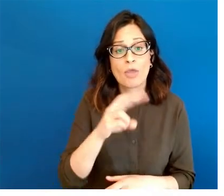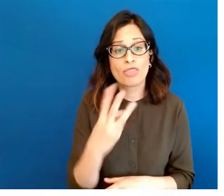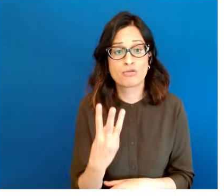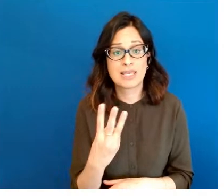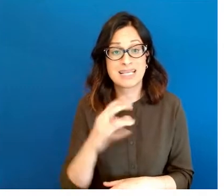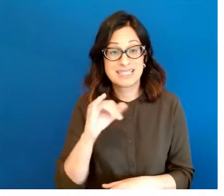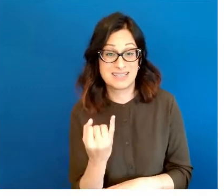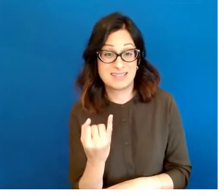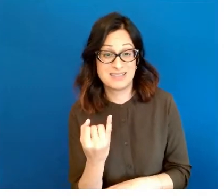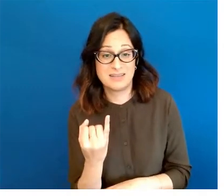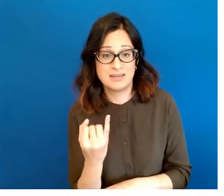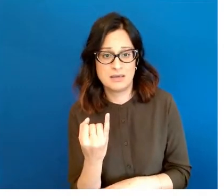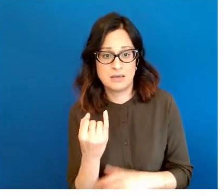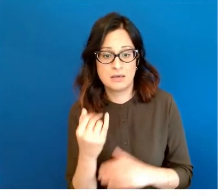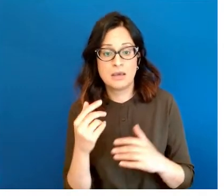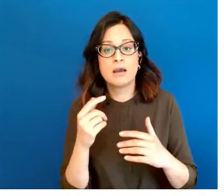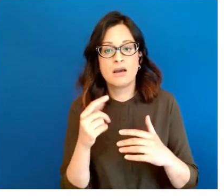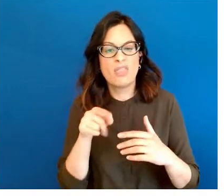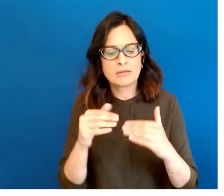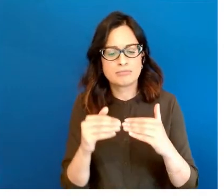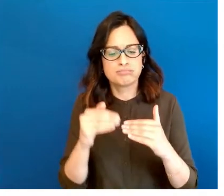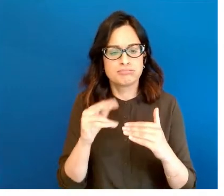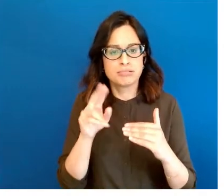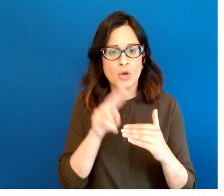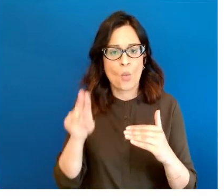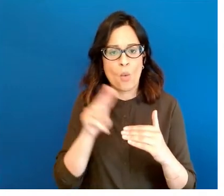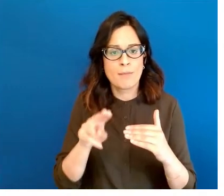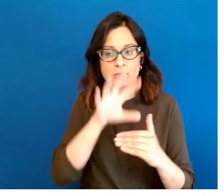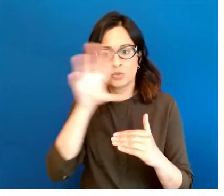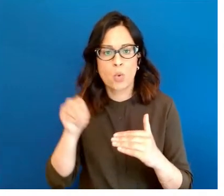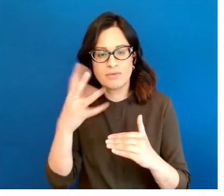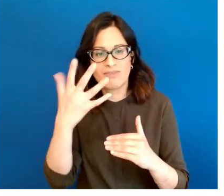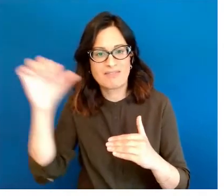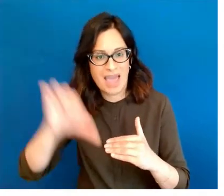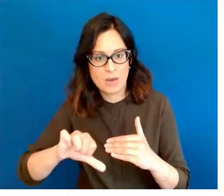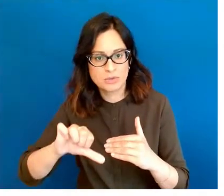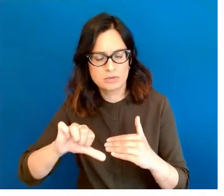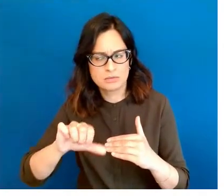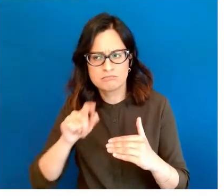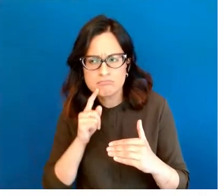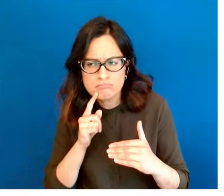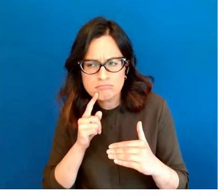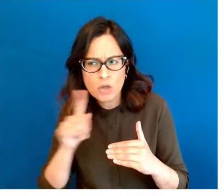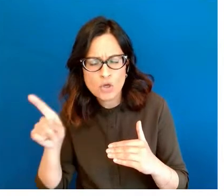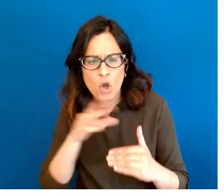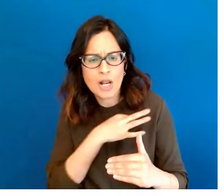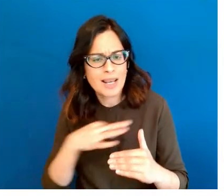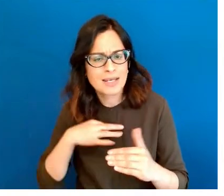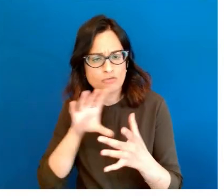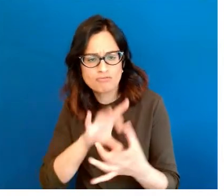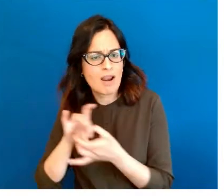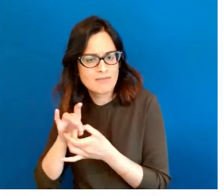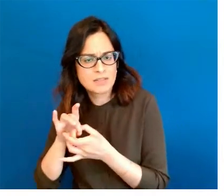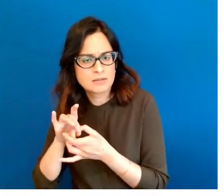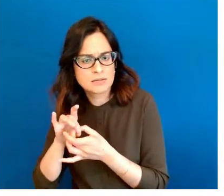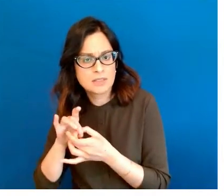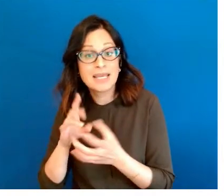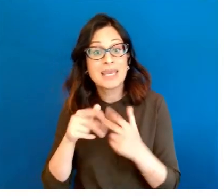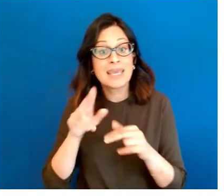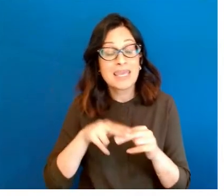0.36, which is just above the limit of normal, and total is 5,000, it would suggest that it's less clinically relevant than if the total IgE is